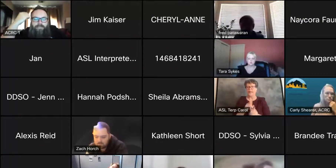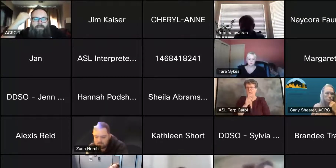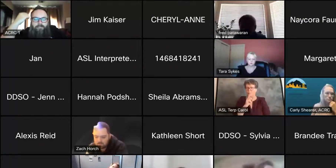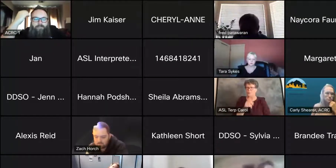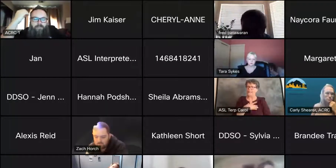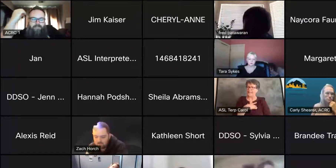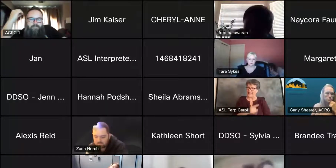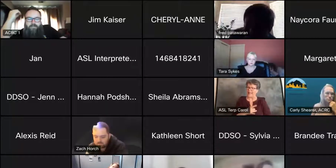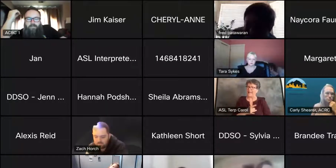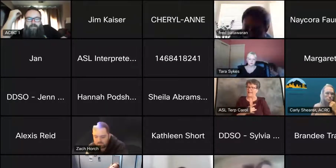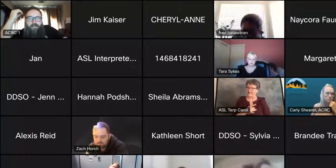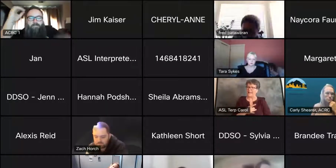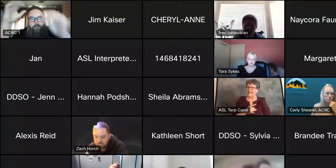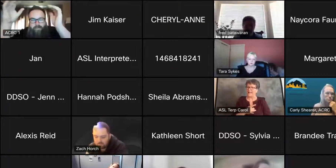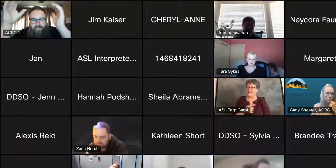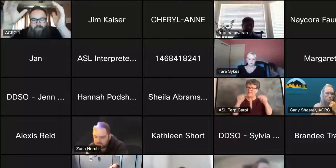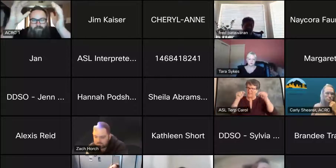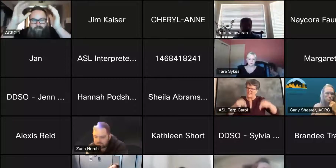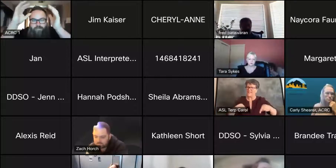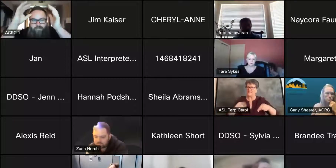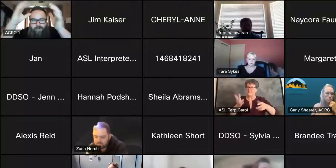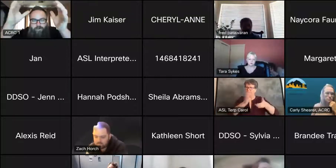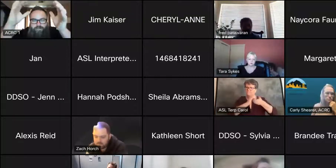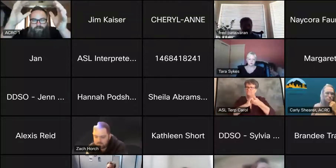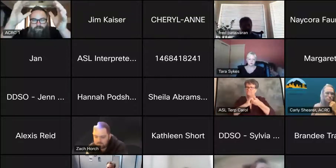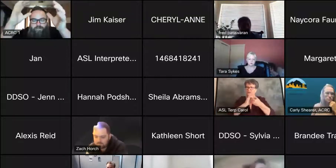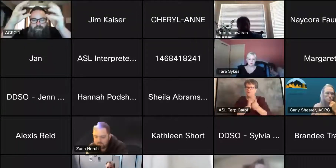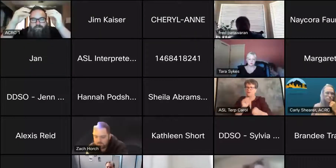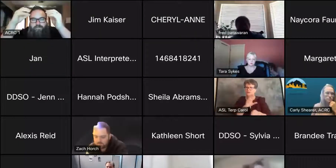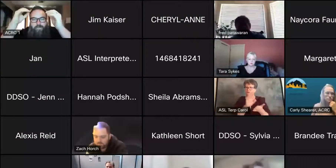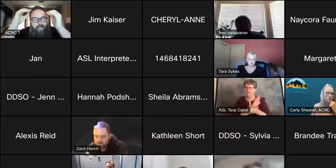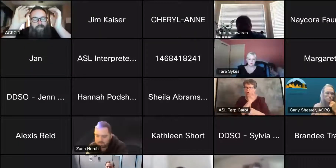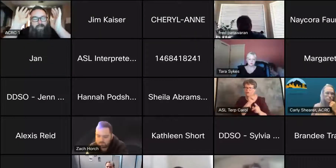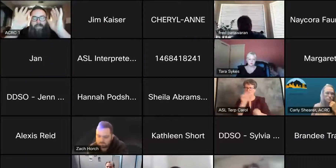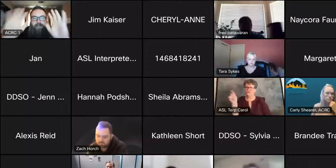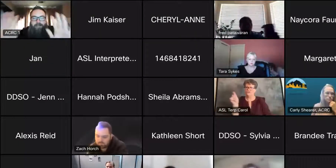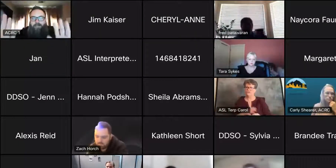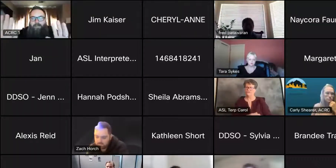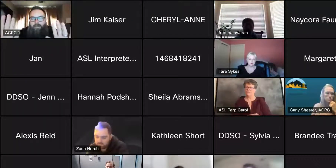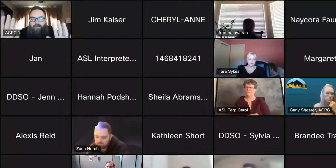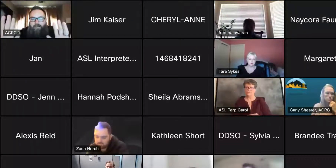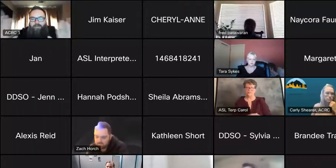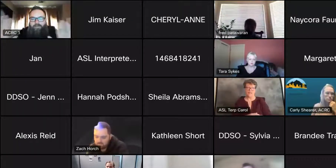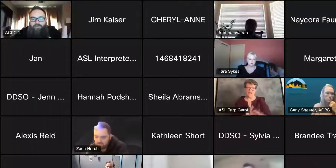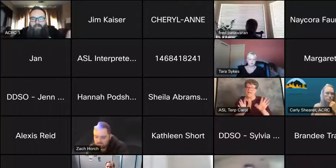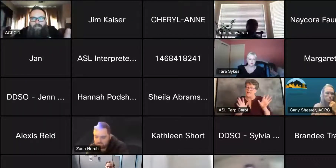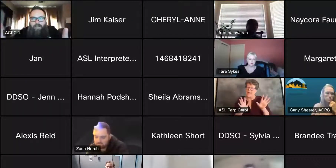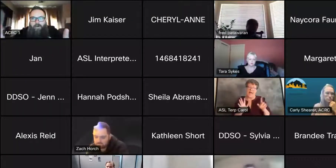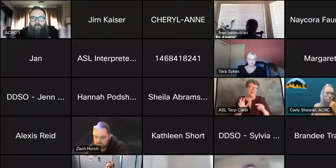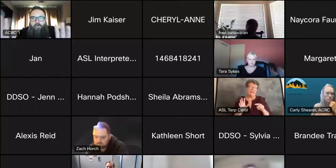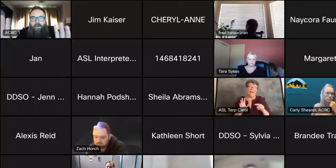in 2013, again, I don't know that we hit the expectations that folks were having as far